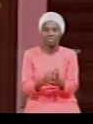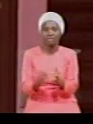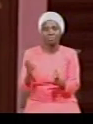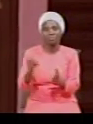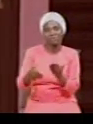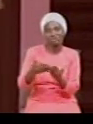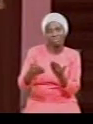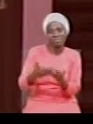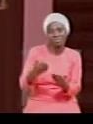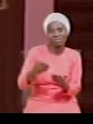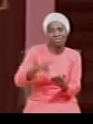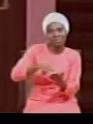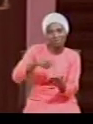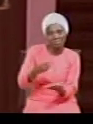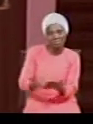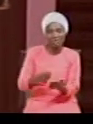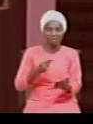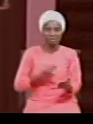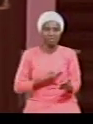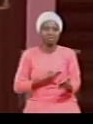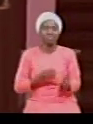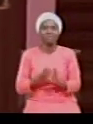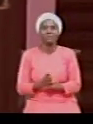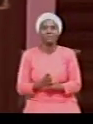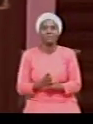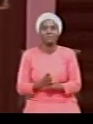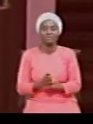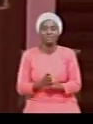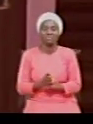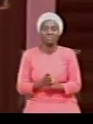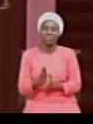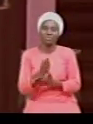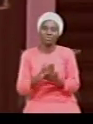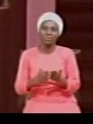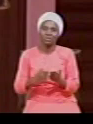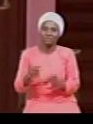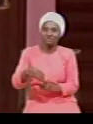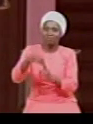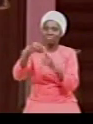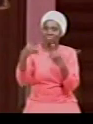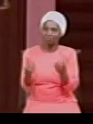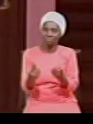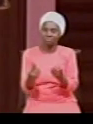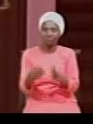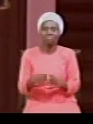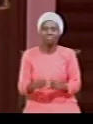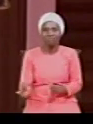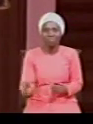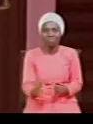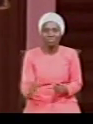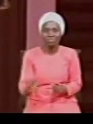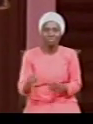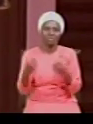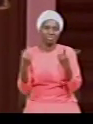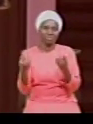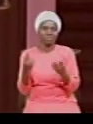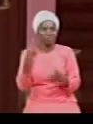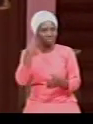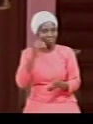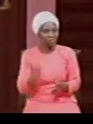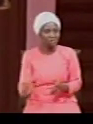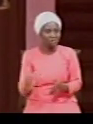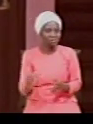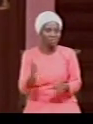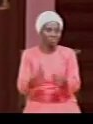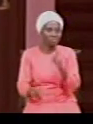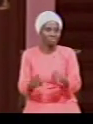easily besets us. Peculiar sin. For peculiar